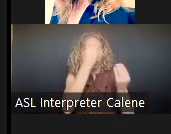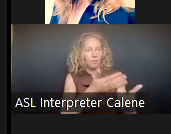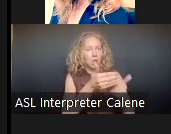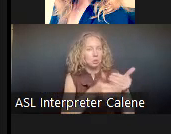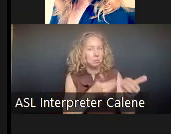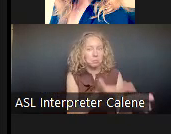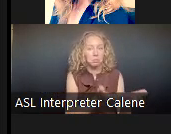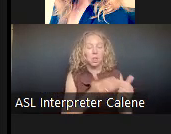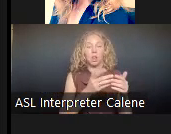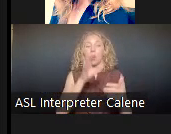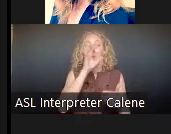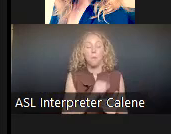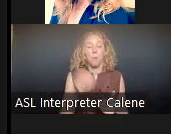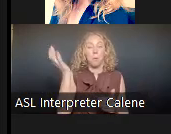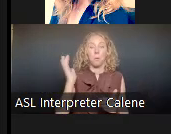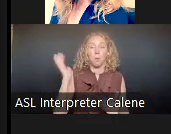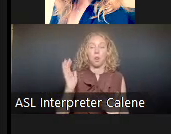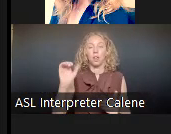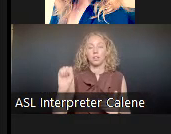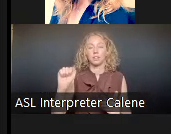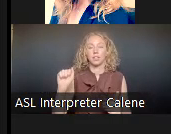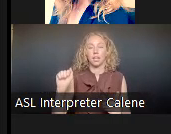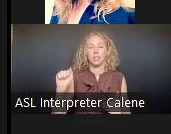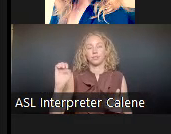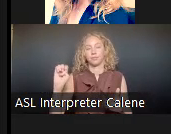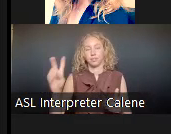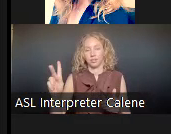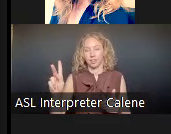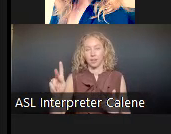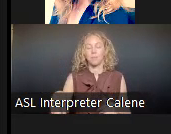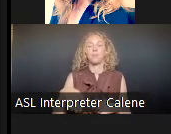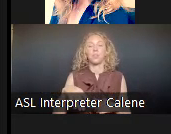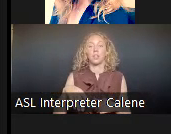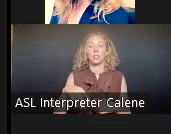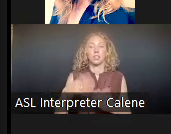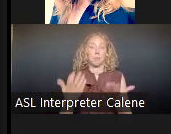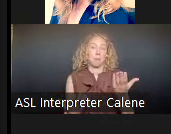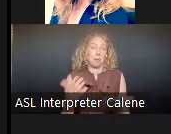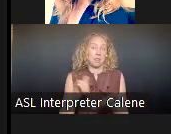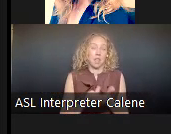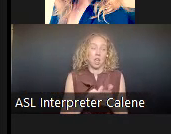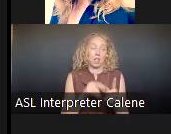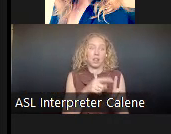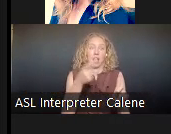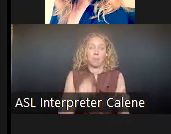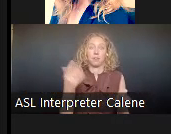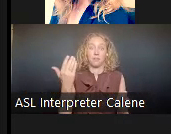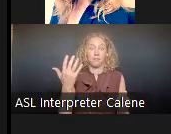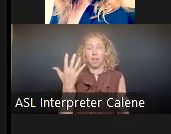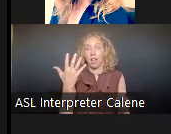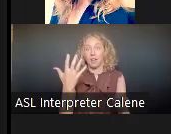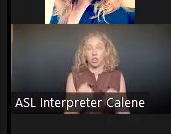old sexual assault evidence kit that may be 5 years old or 15 years